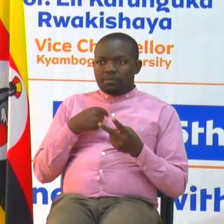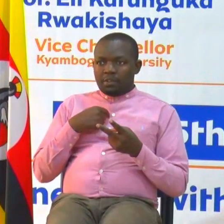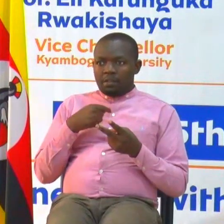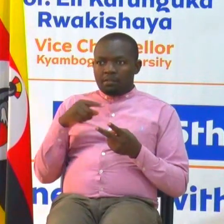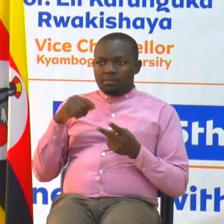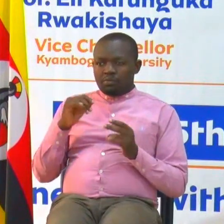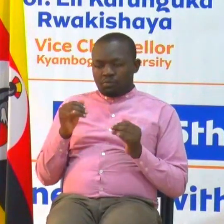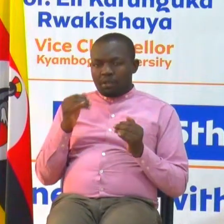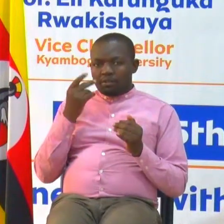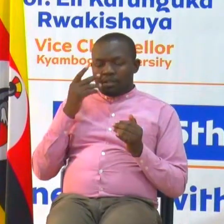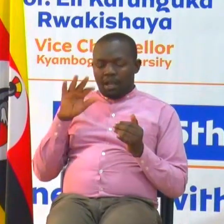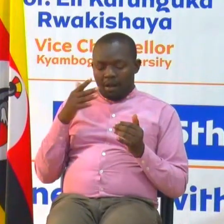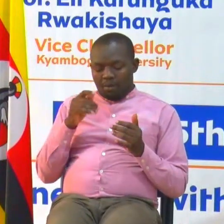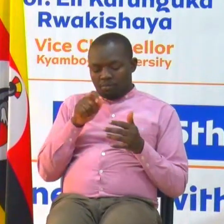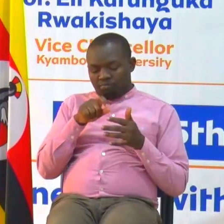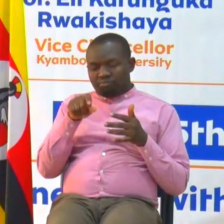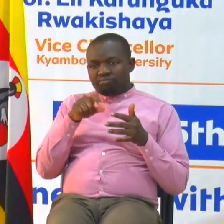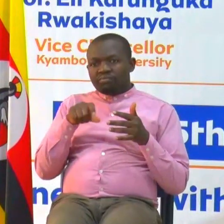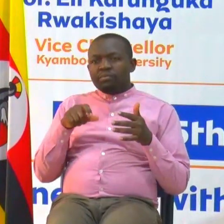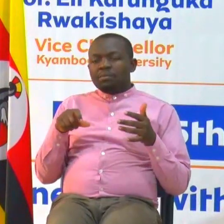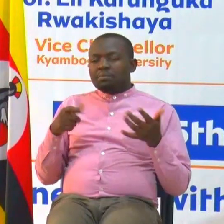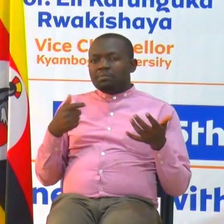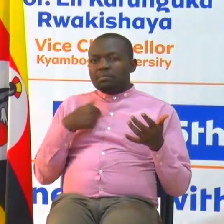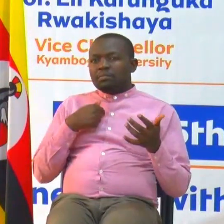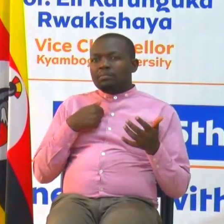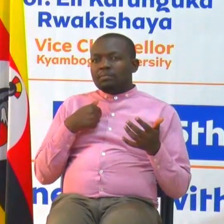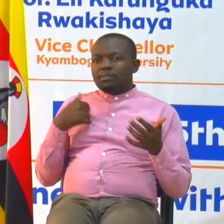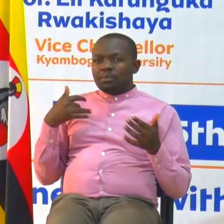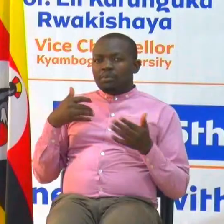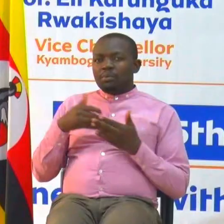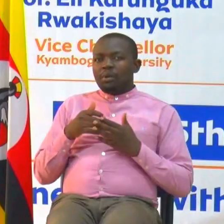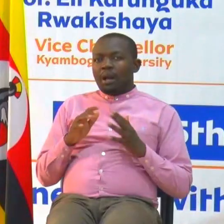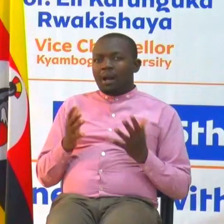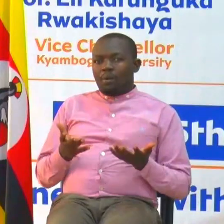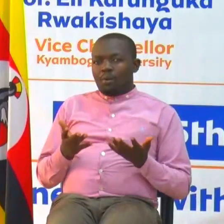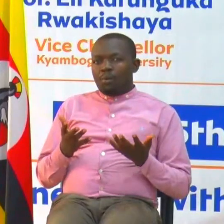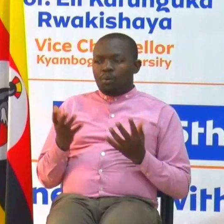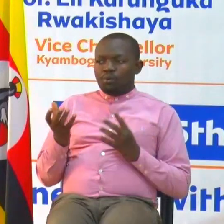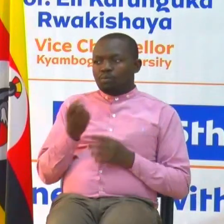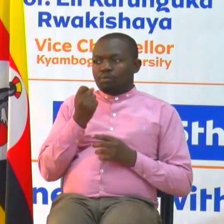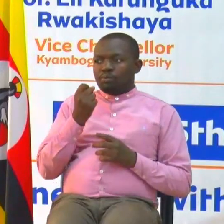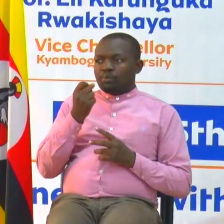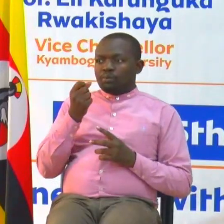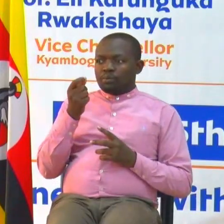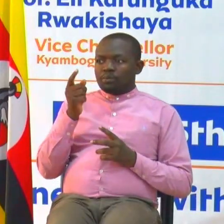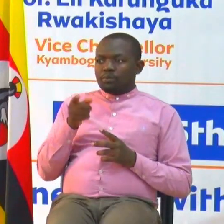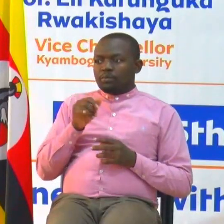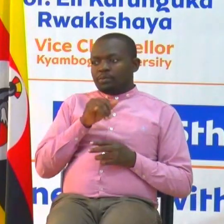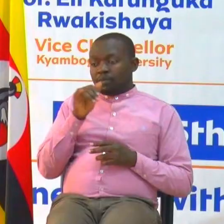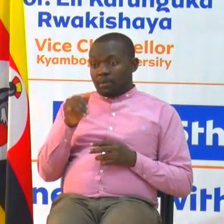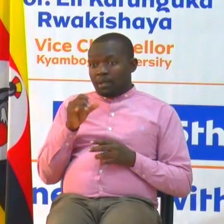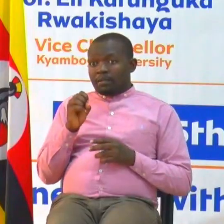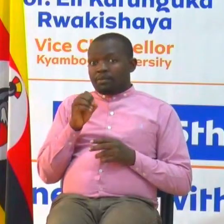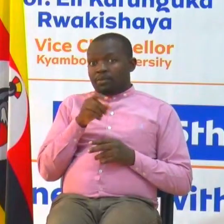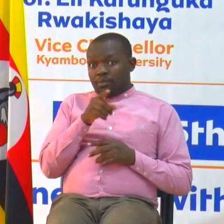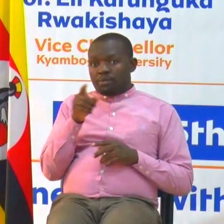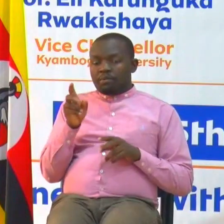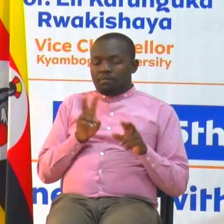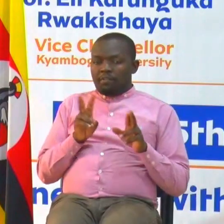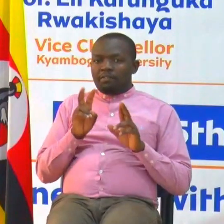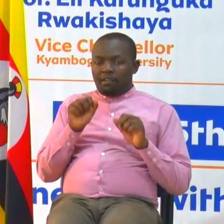more the process I went through to get here, so that you also can make your way